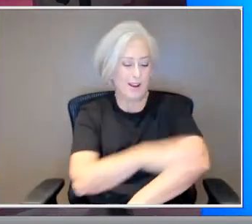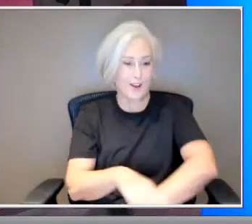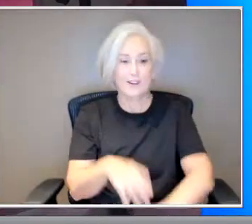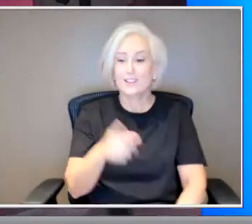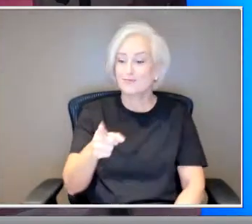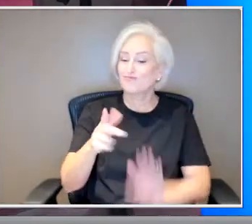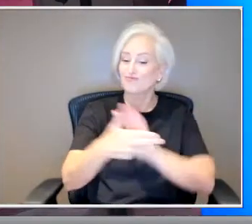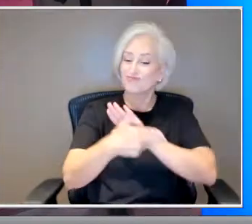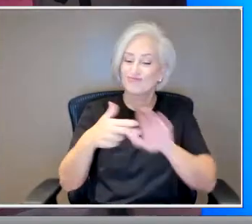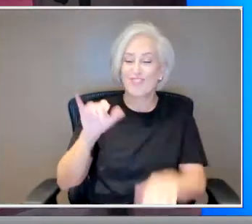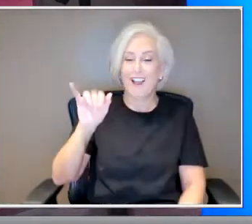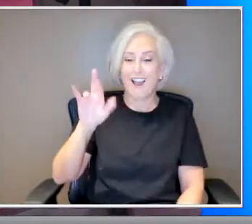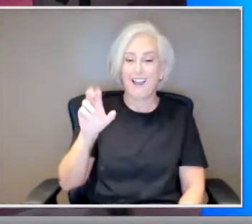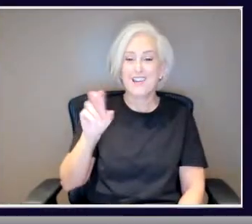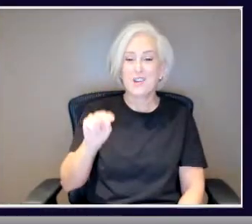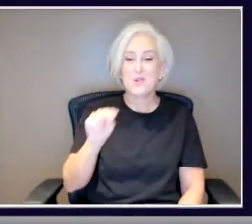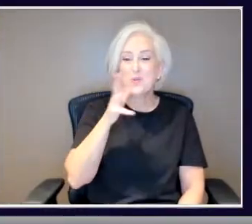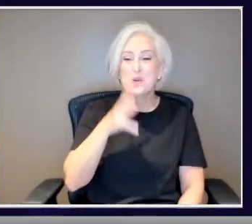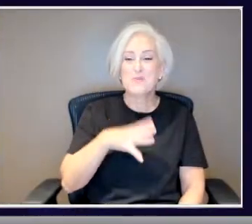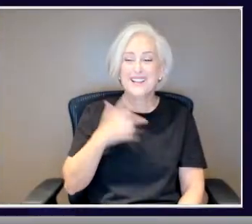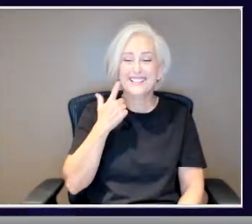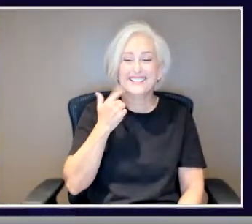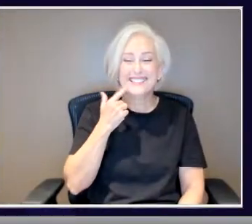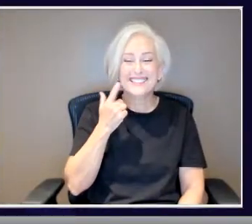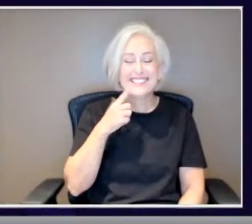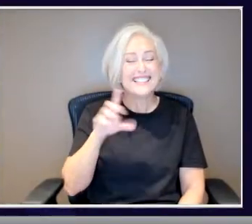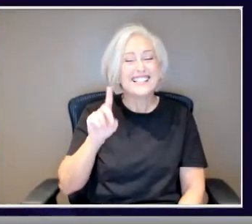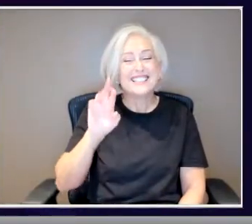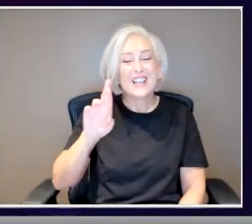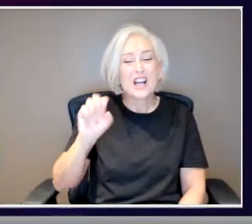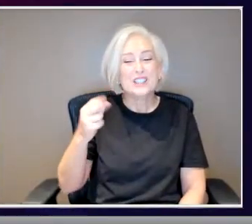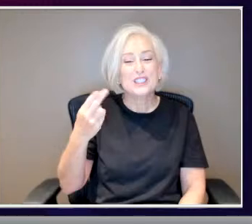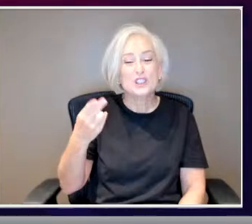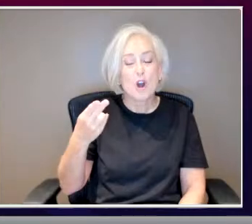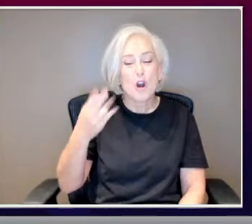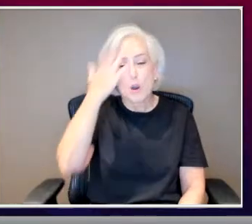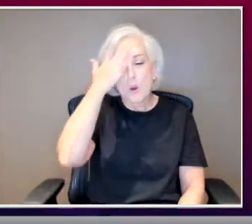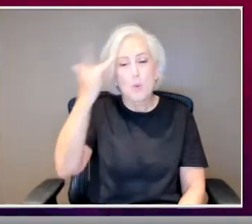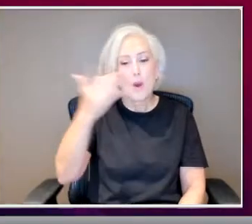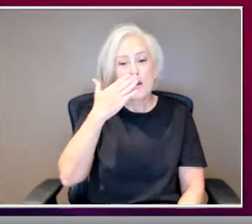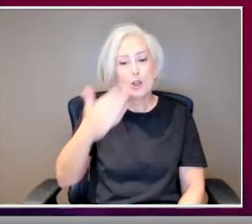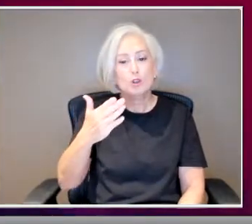I am. Dr. Shaw, what made Erica a good candidate for an LVAD?